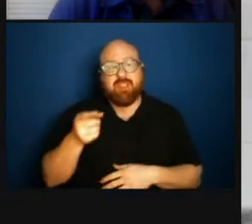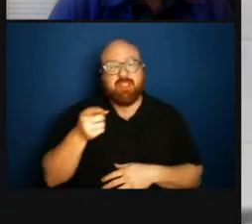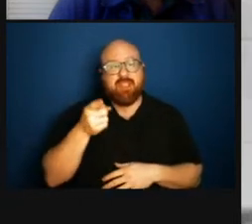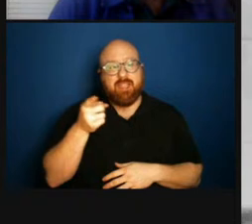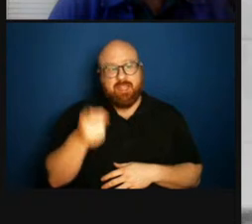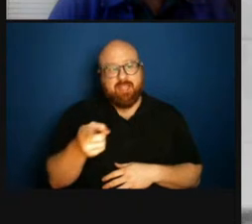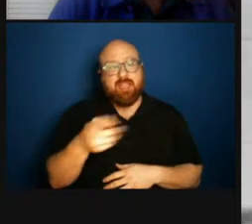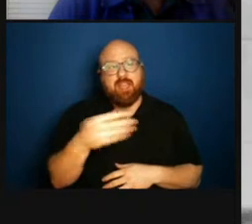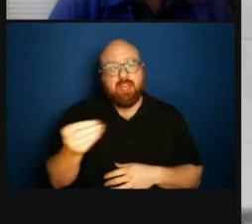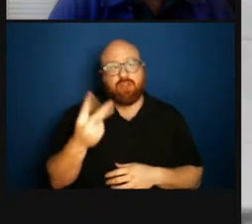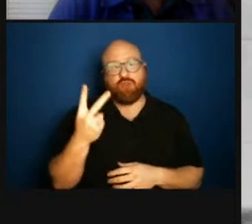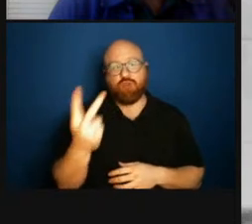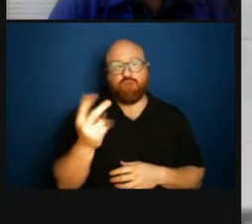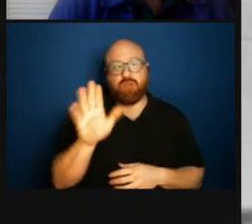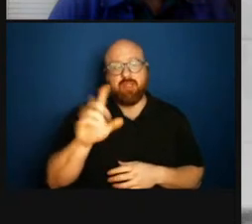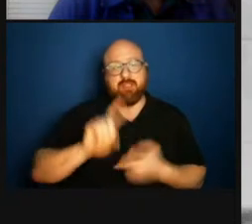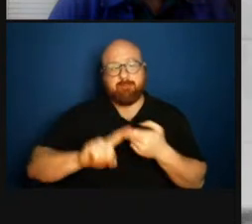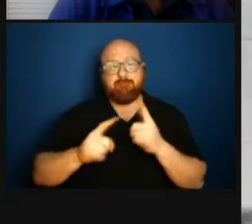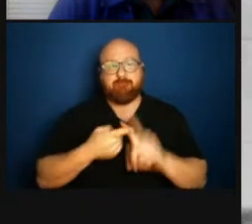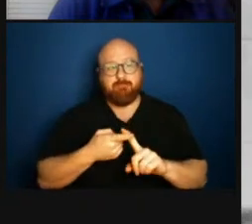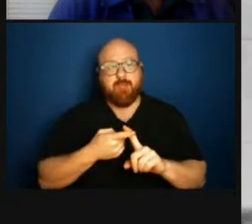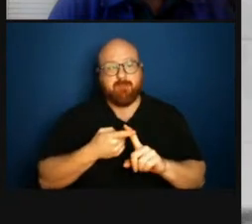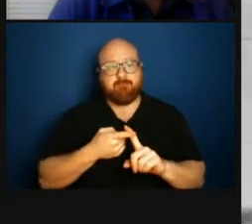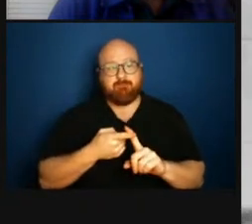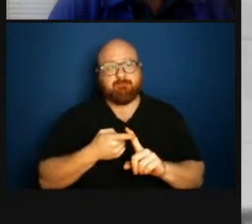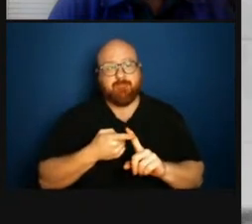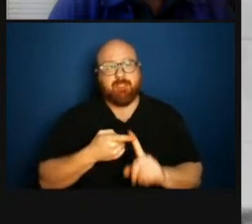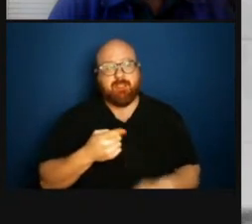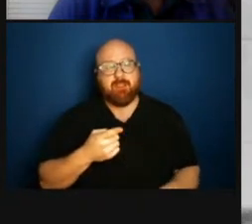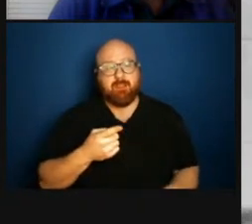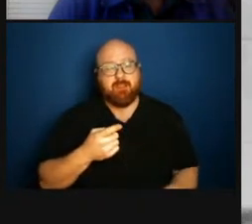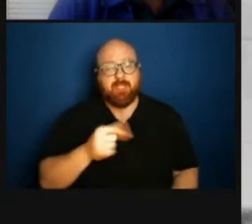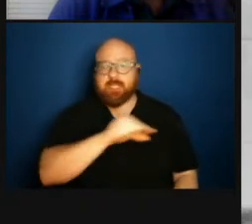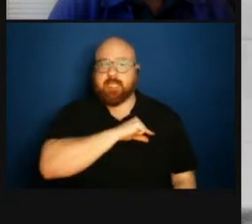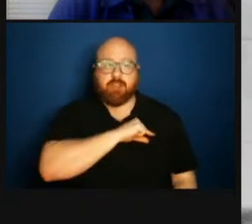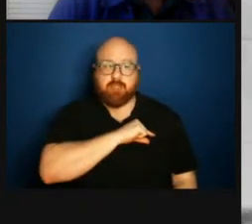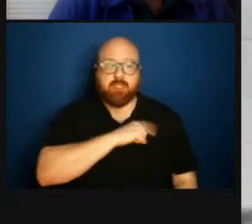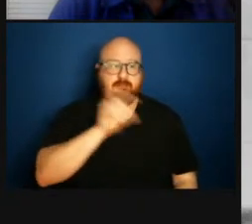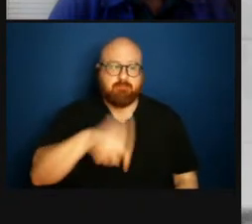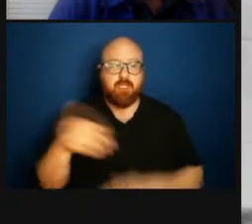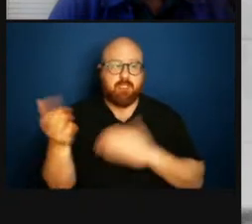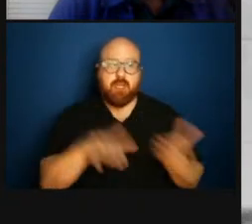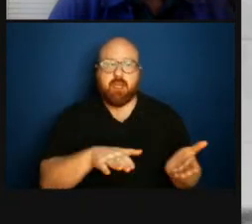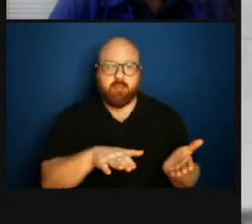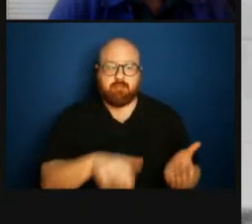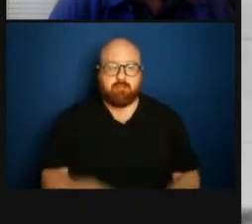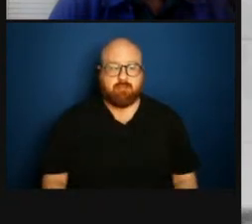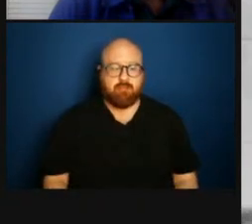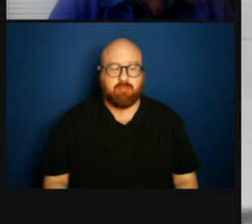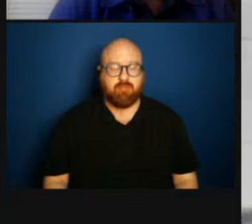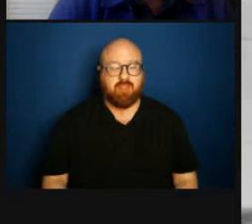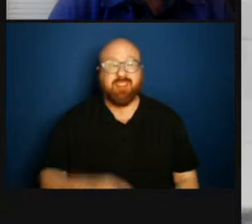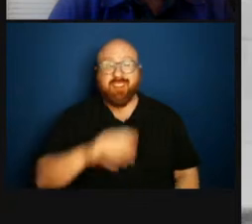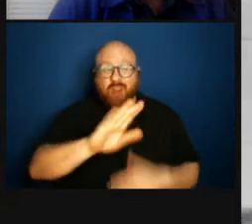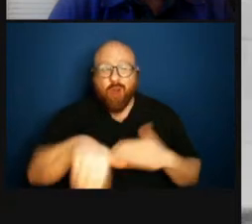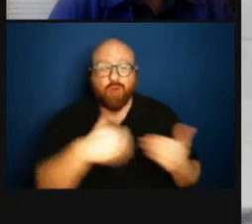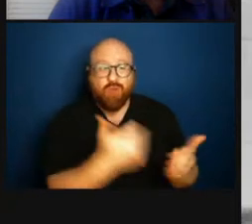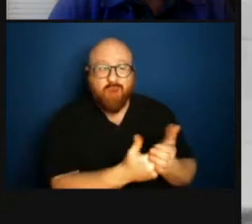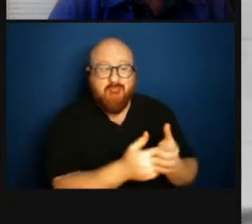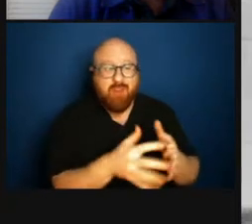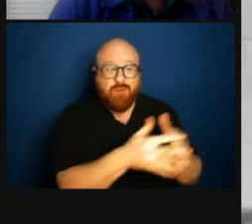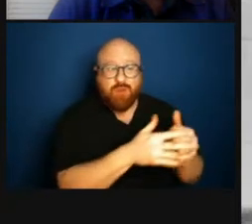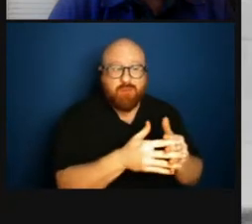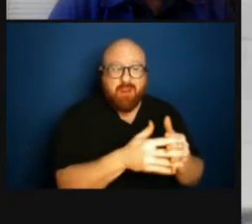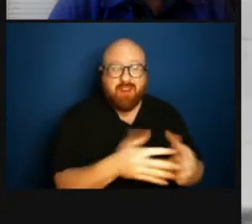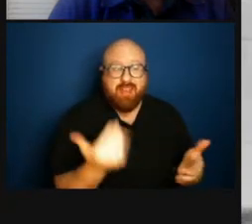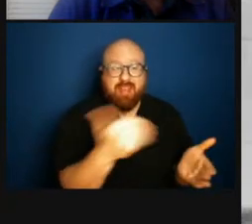death, hanging from the yardarm. When they got back to the U.S., obviously they had to explain what they'd done,